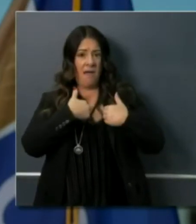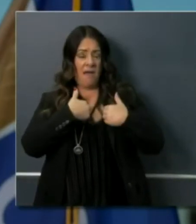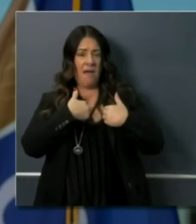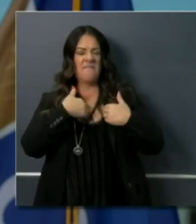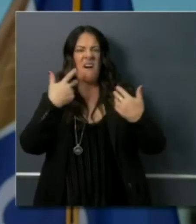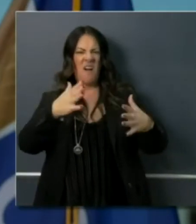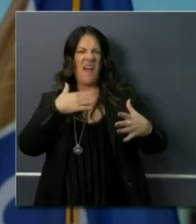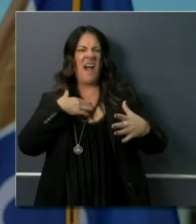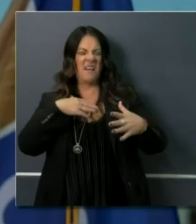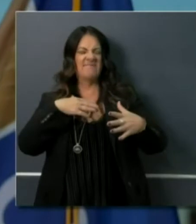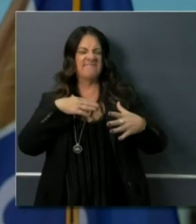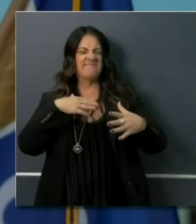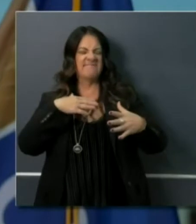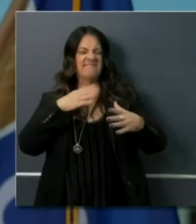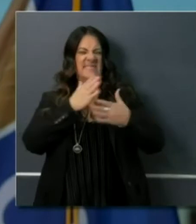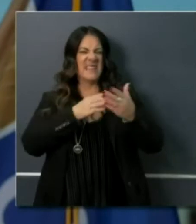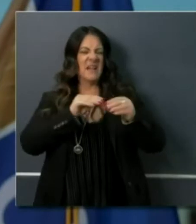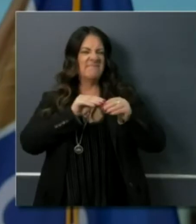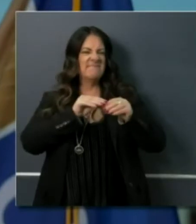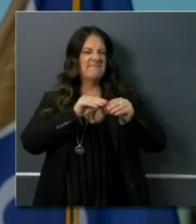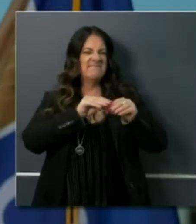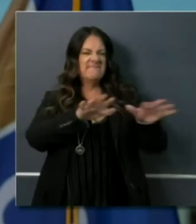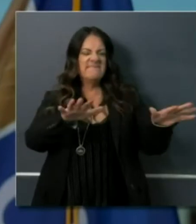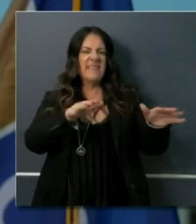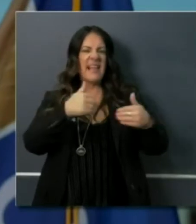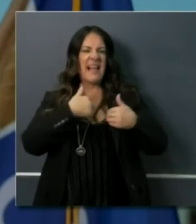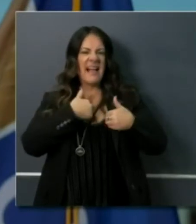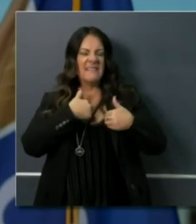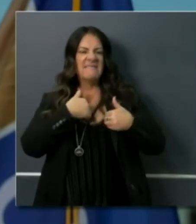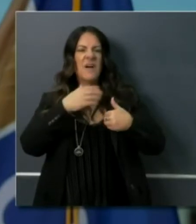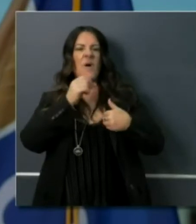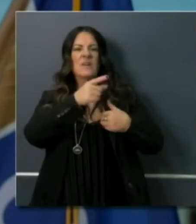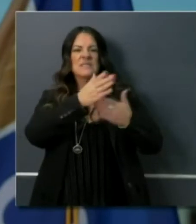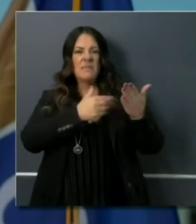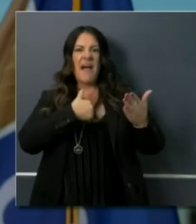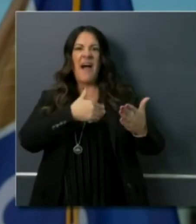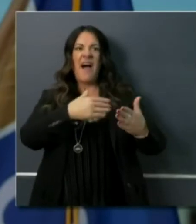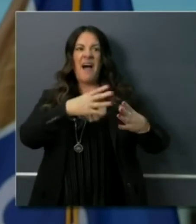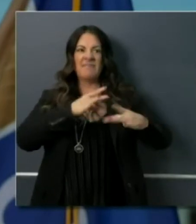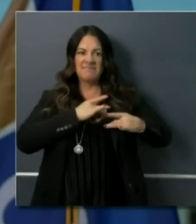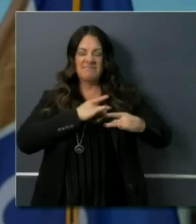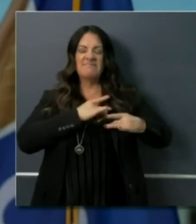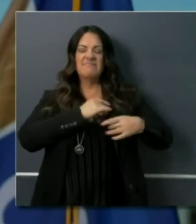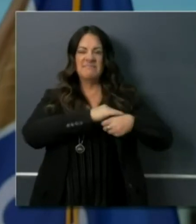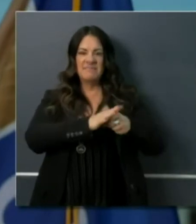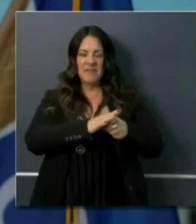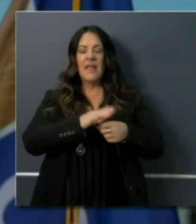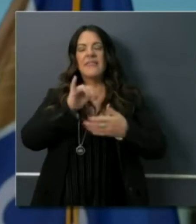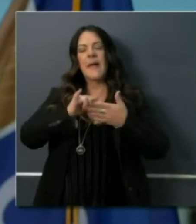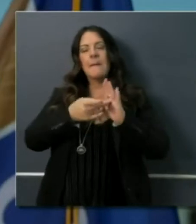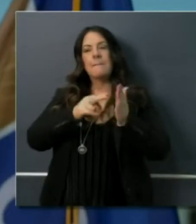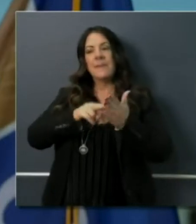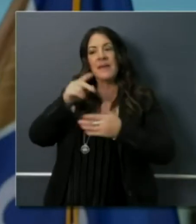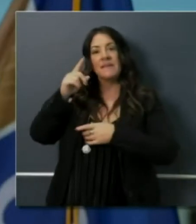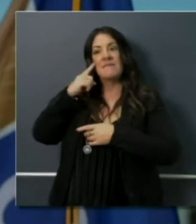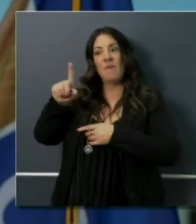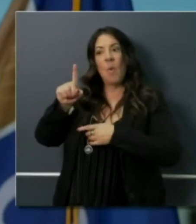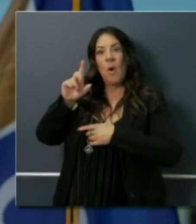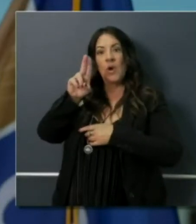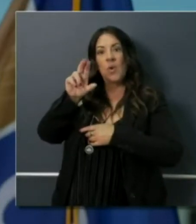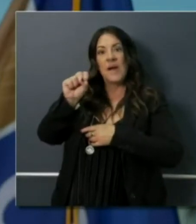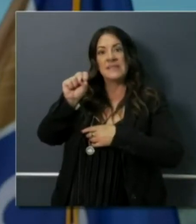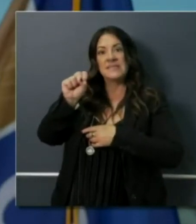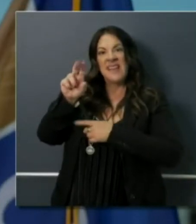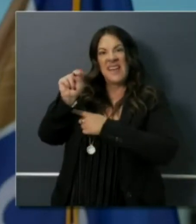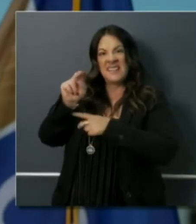been exposed or have tested positive for COVID-19, and that includes the USNS Mercy. Just